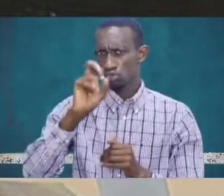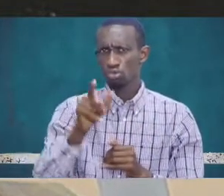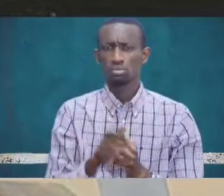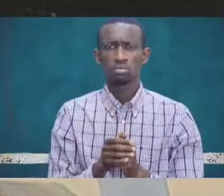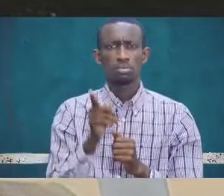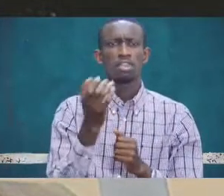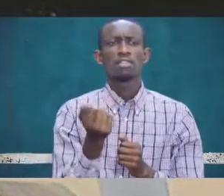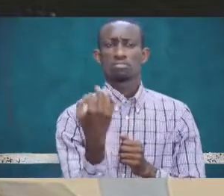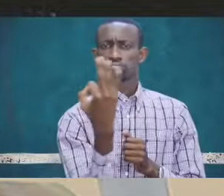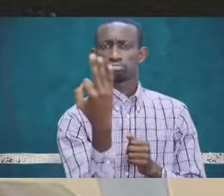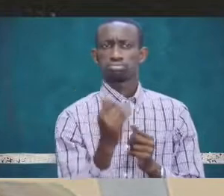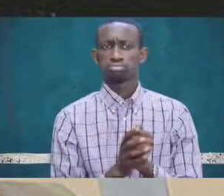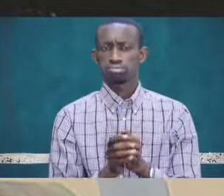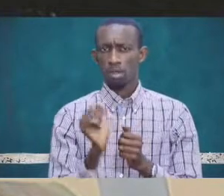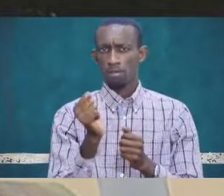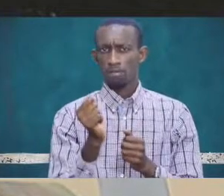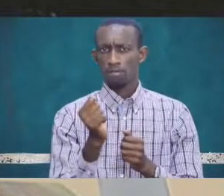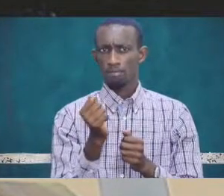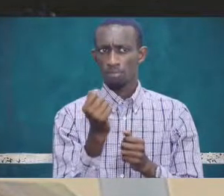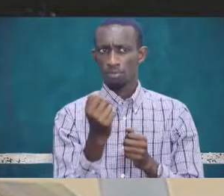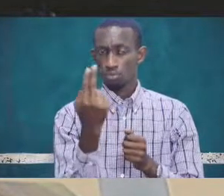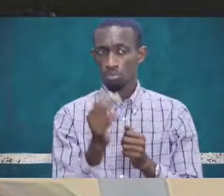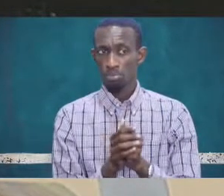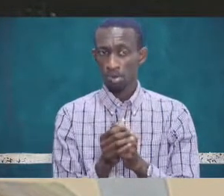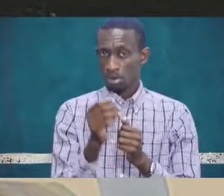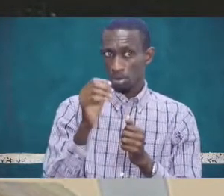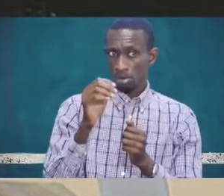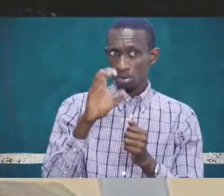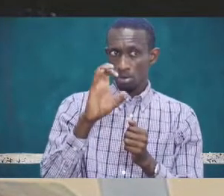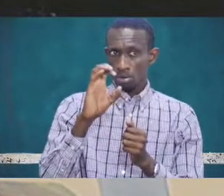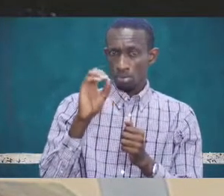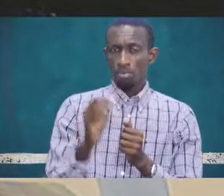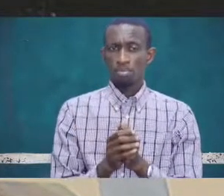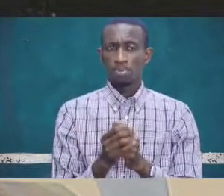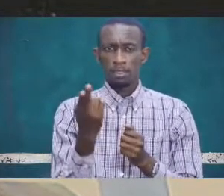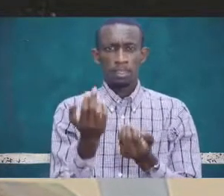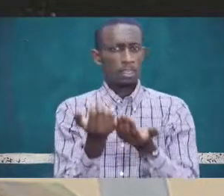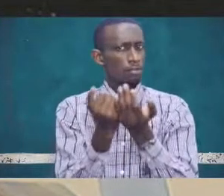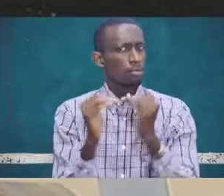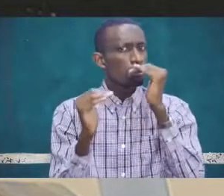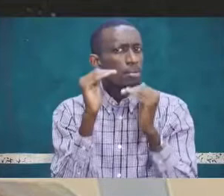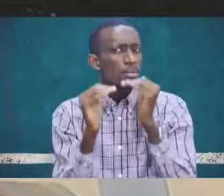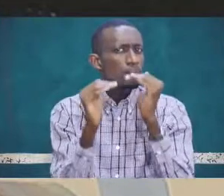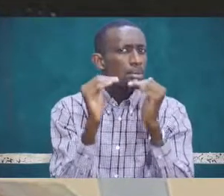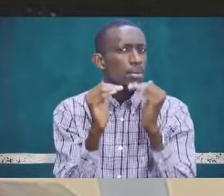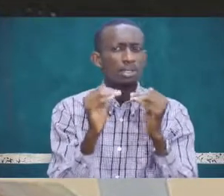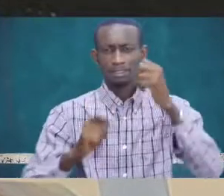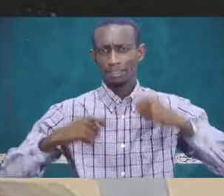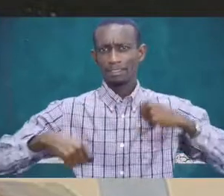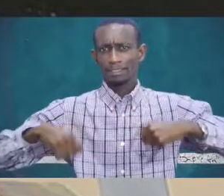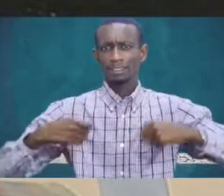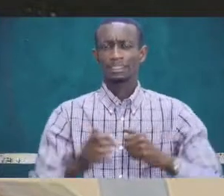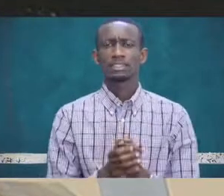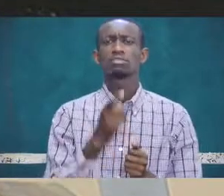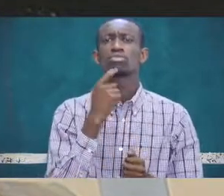3, and then this is 2, so we have 3. That gives us the balanced reaction that we are